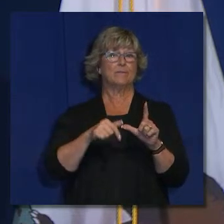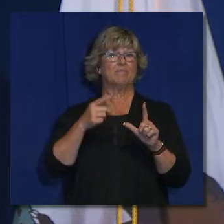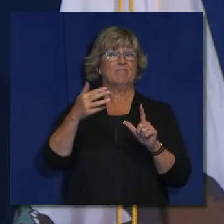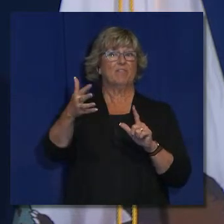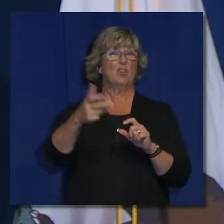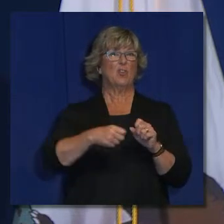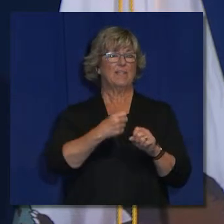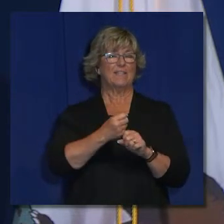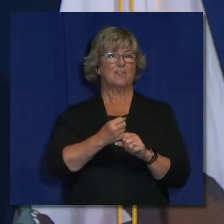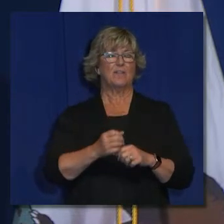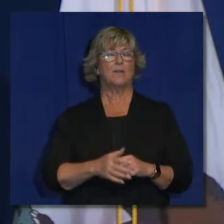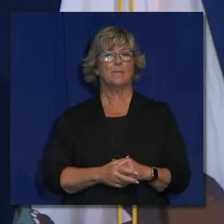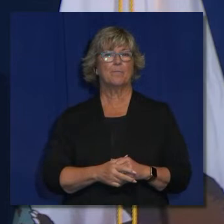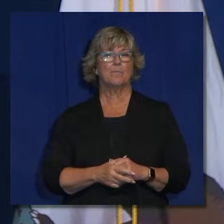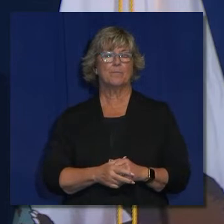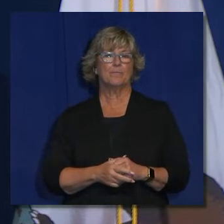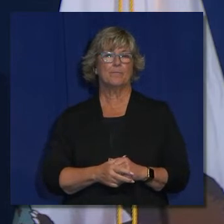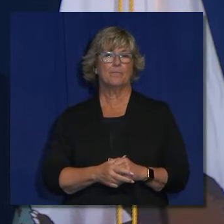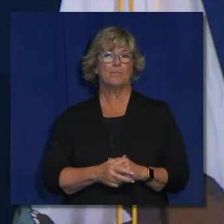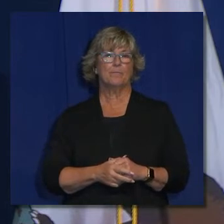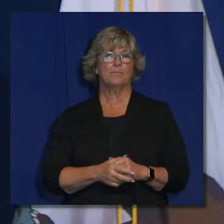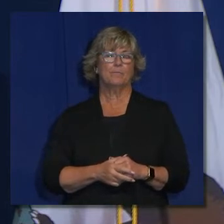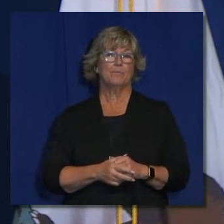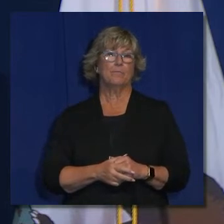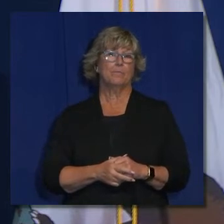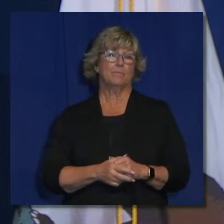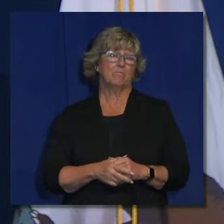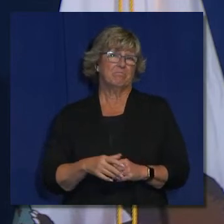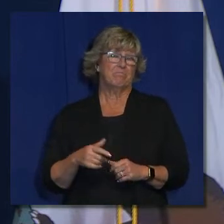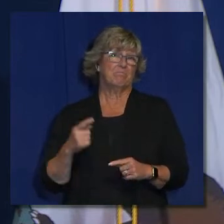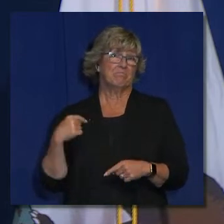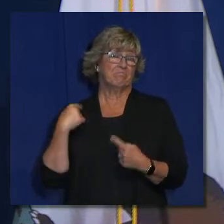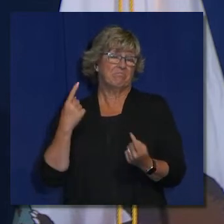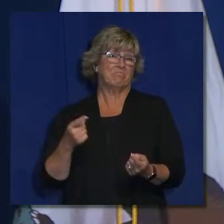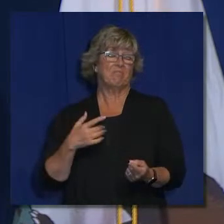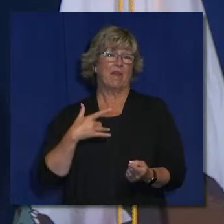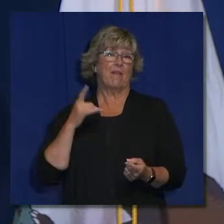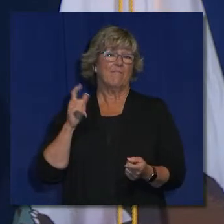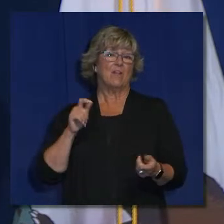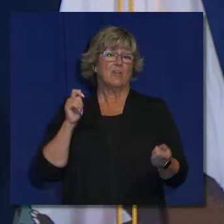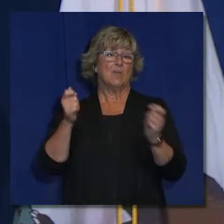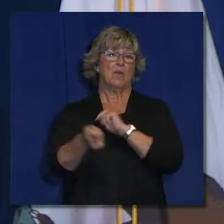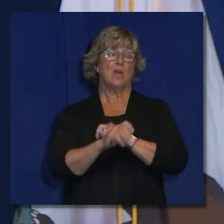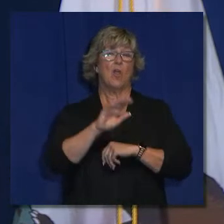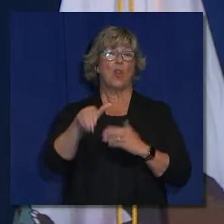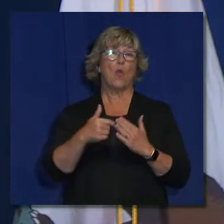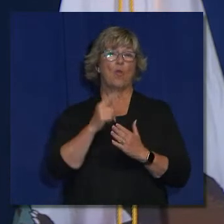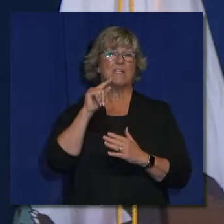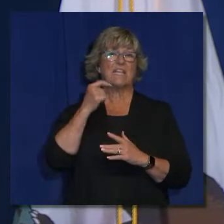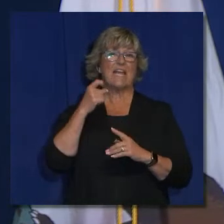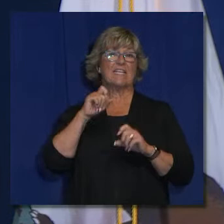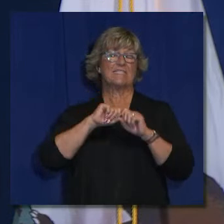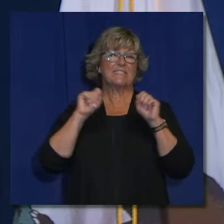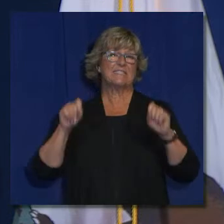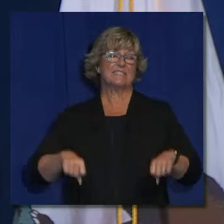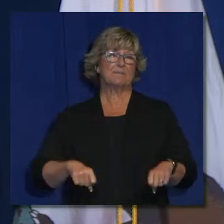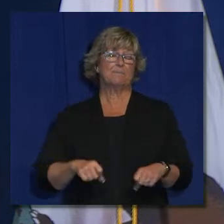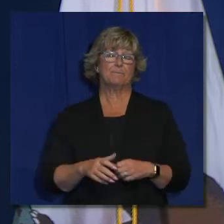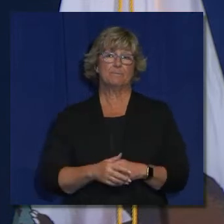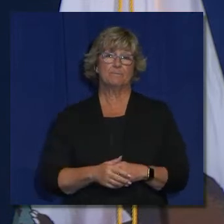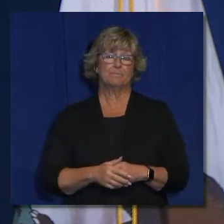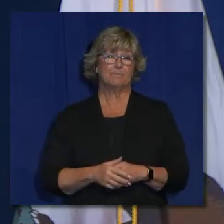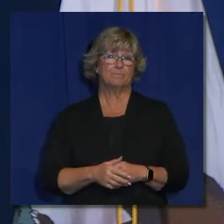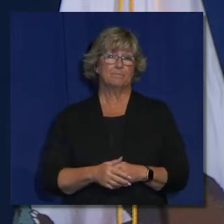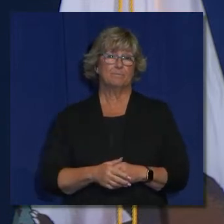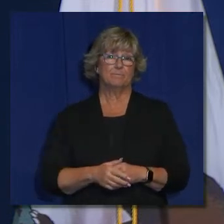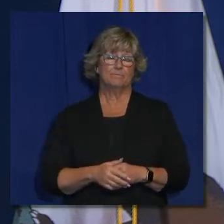years. I do believe, long believed, that we should reform our entire tax system. There's